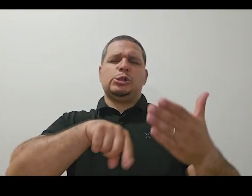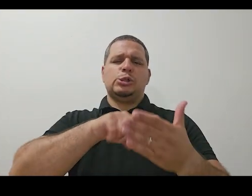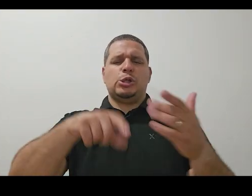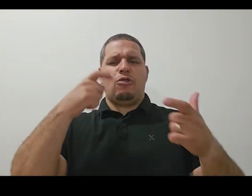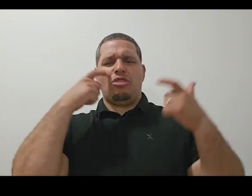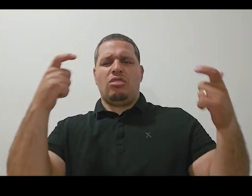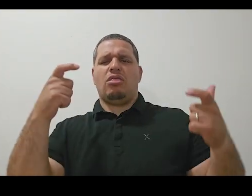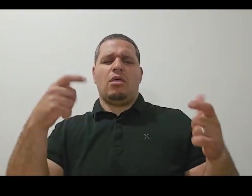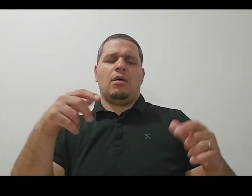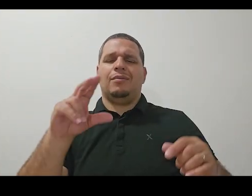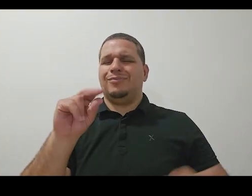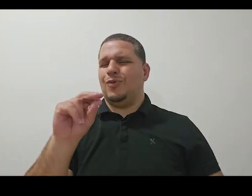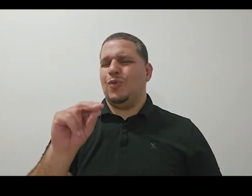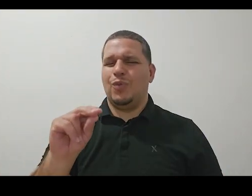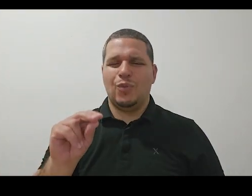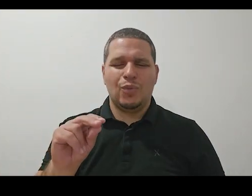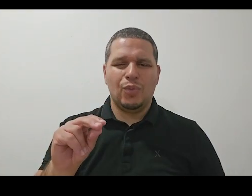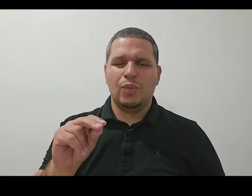not coming in